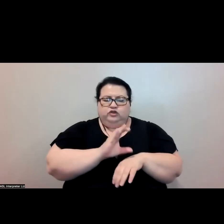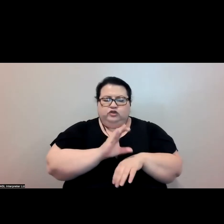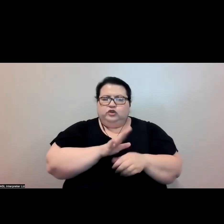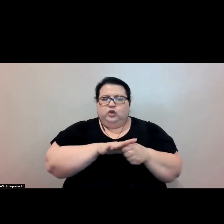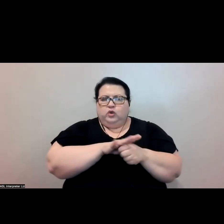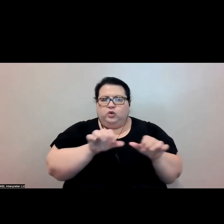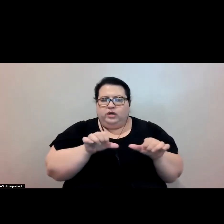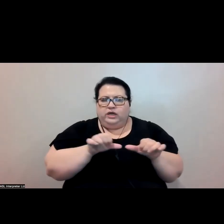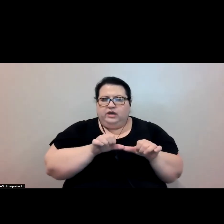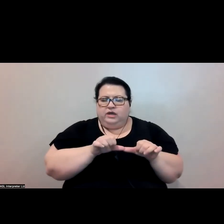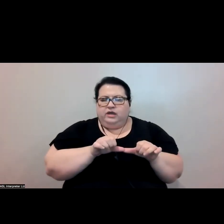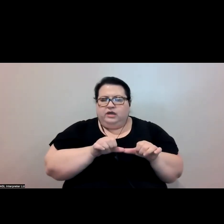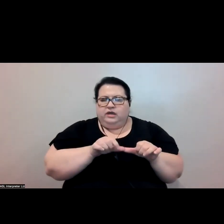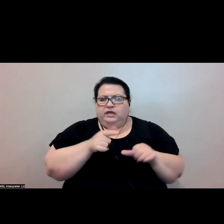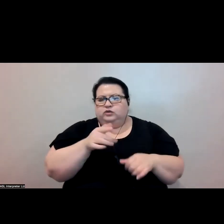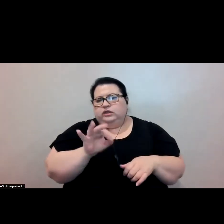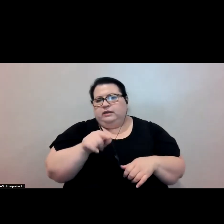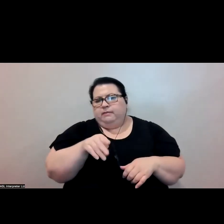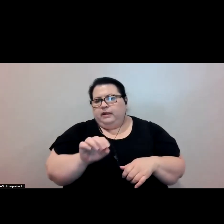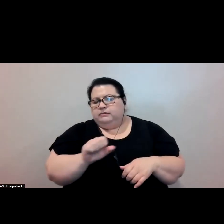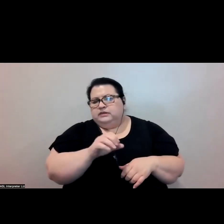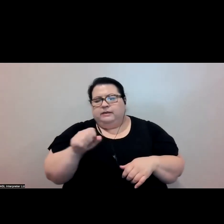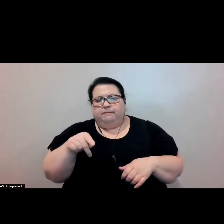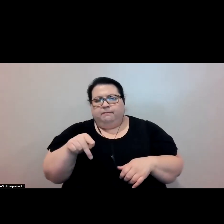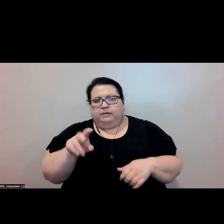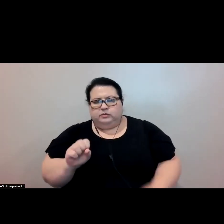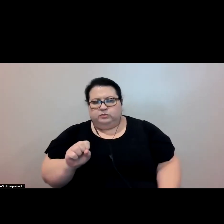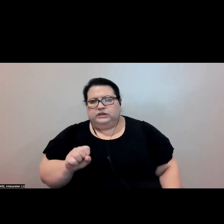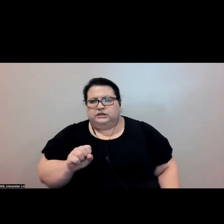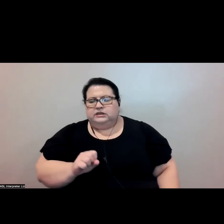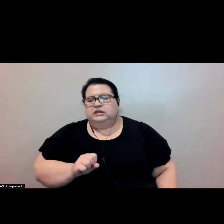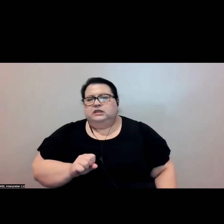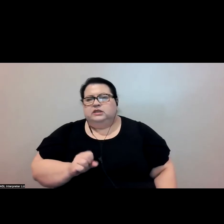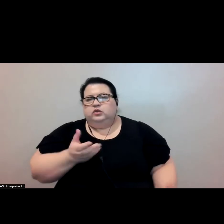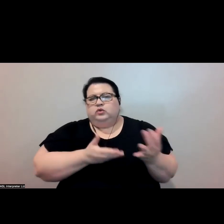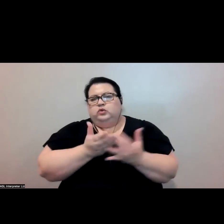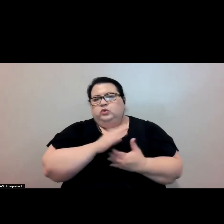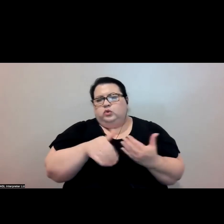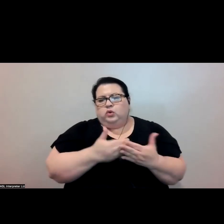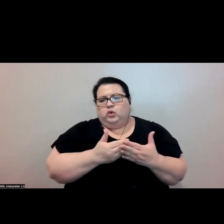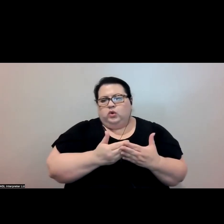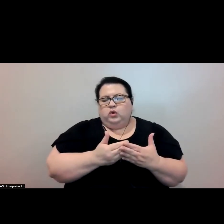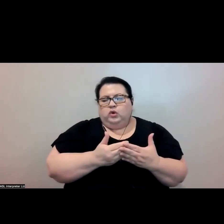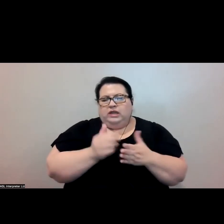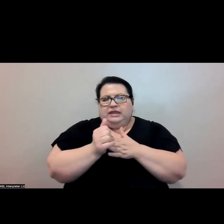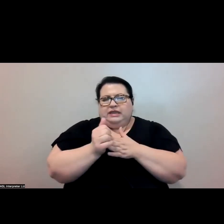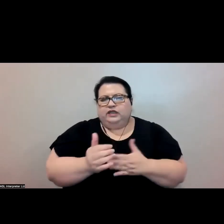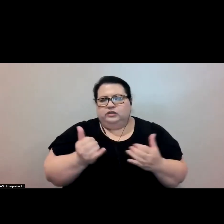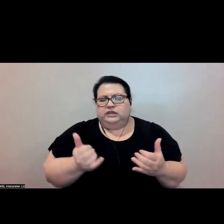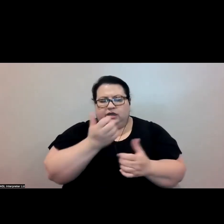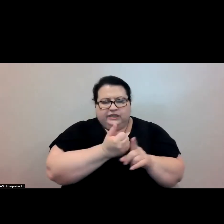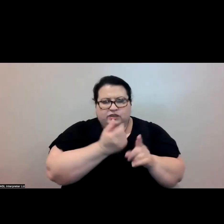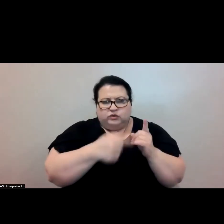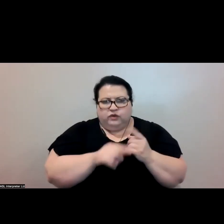in Yucca Valley, 29 Palms, Desert Hot Springs, and Palm Springs. And through all of our ecclesiastical leaders now, each and every